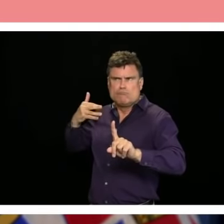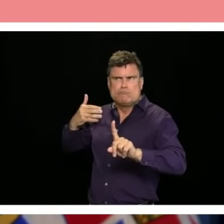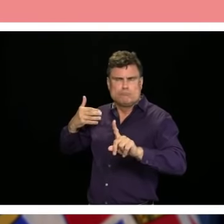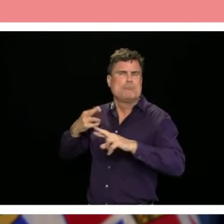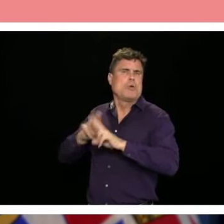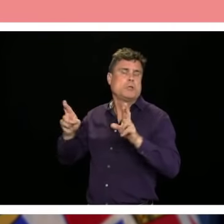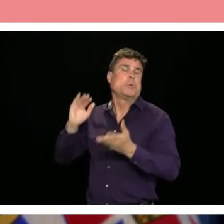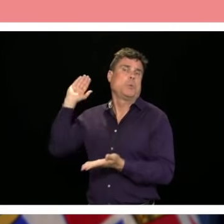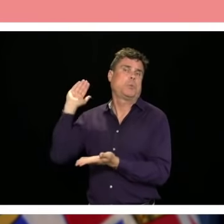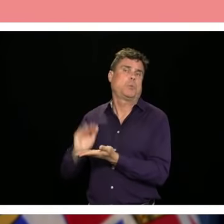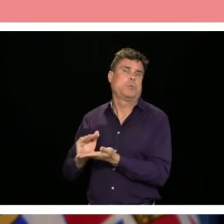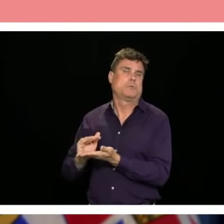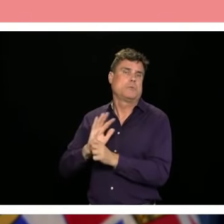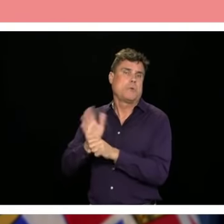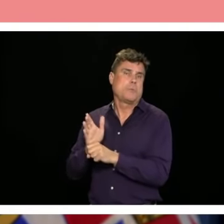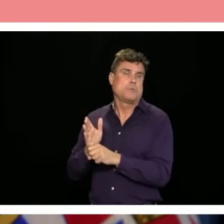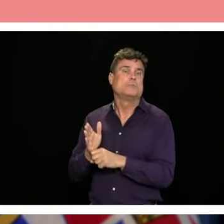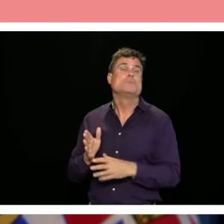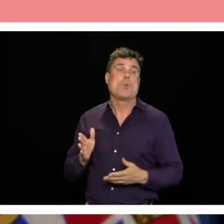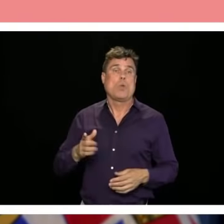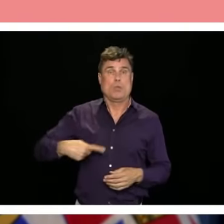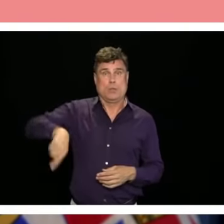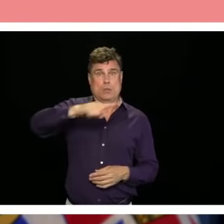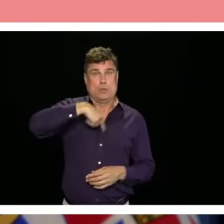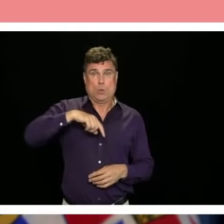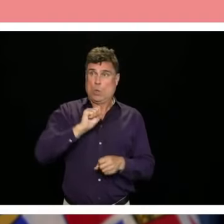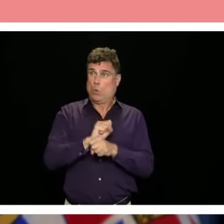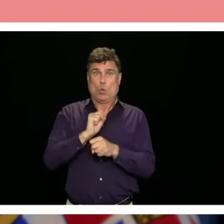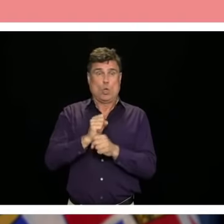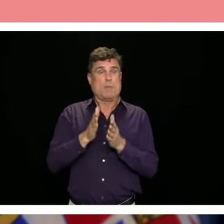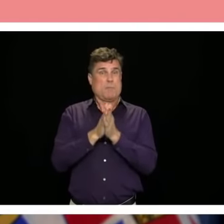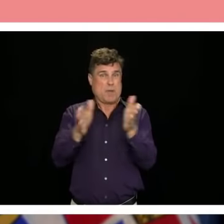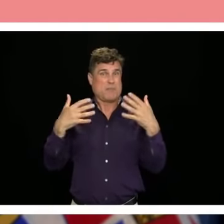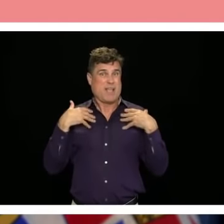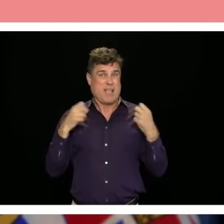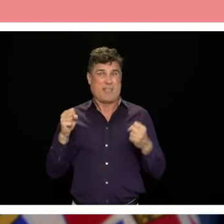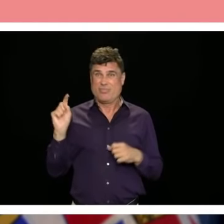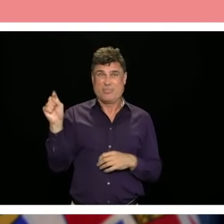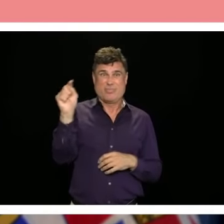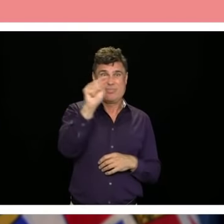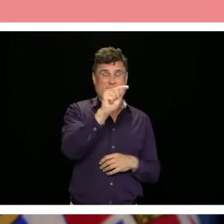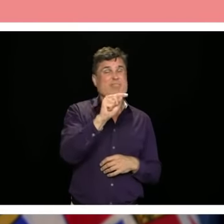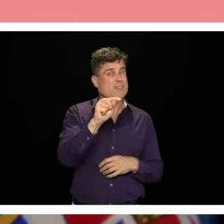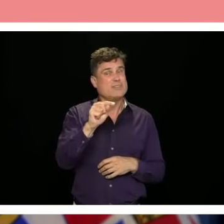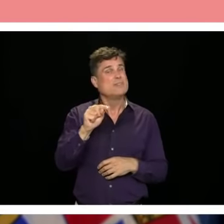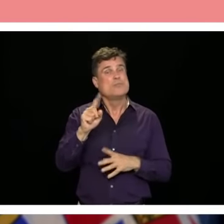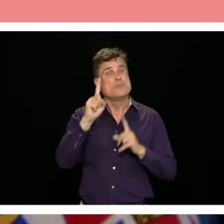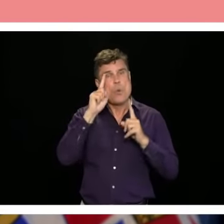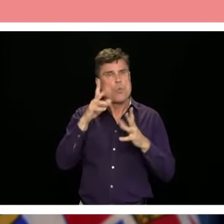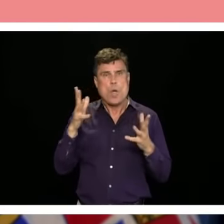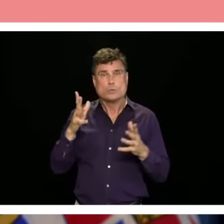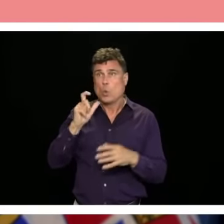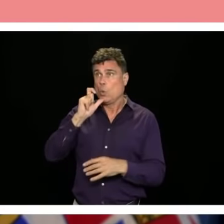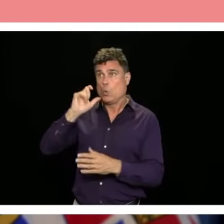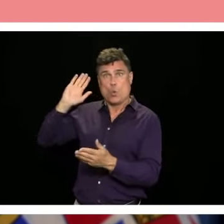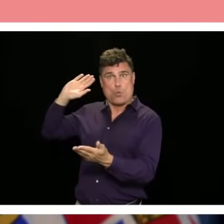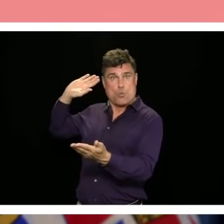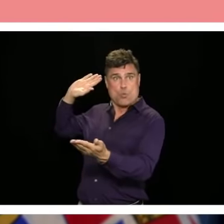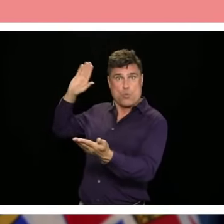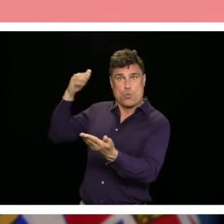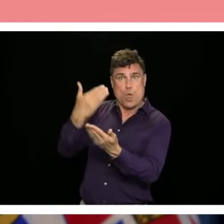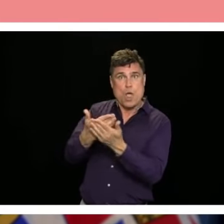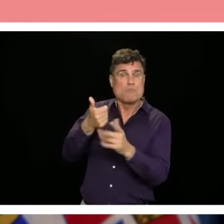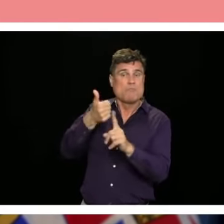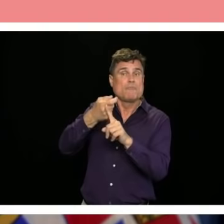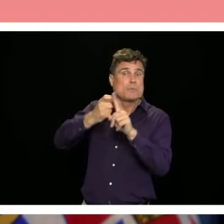were working with the community, where the community themselves in BC took this very seriously, where we supported people, and